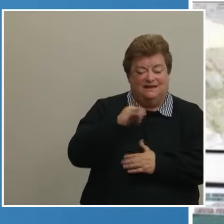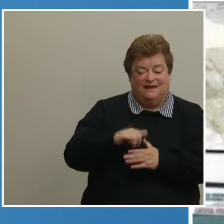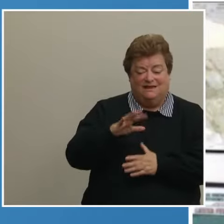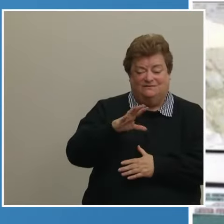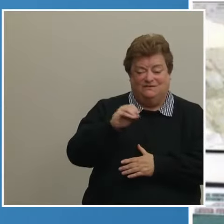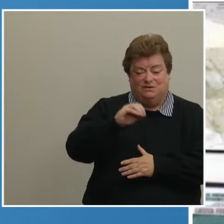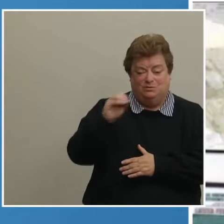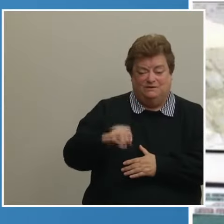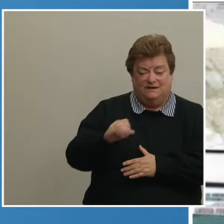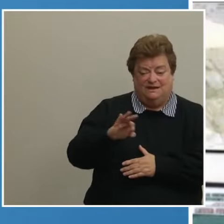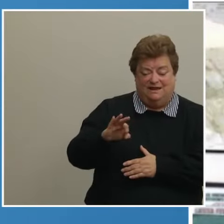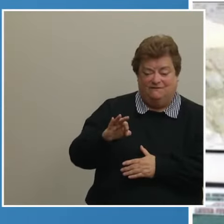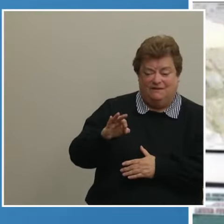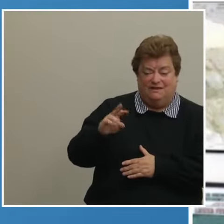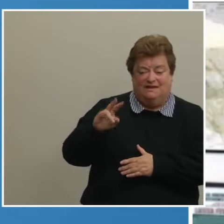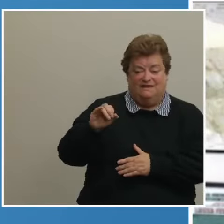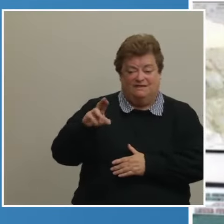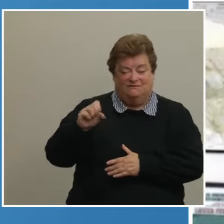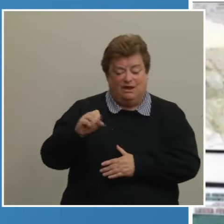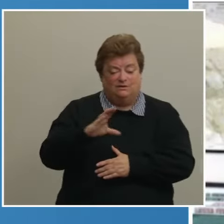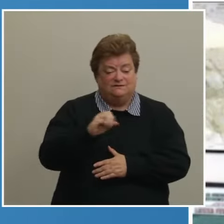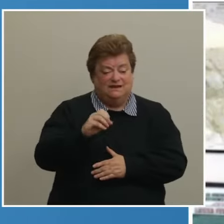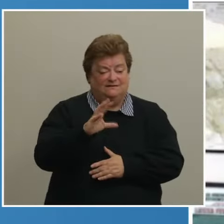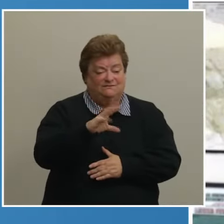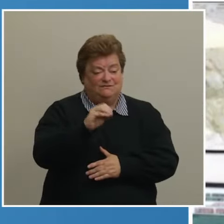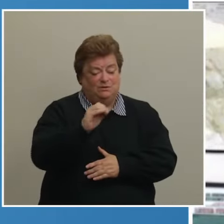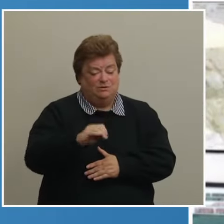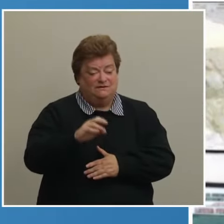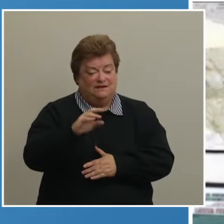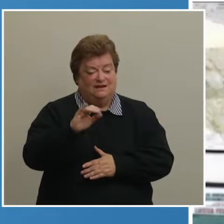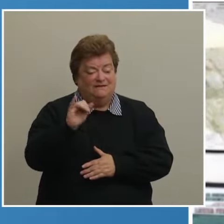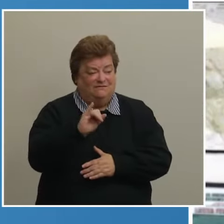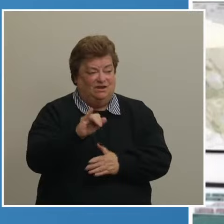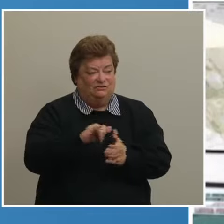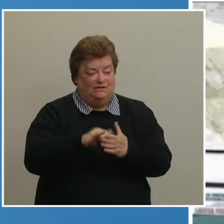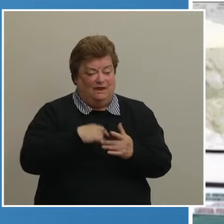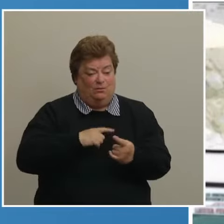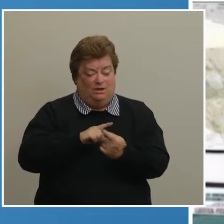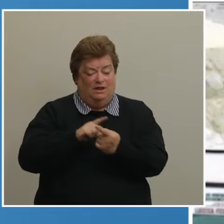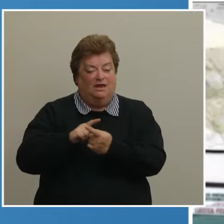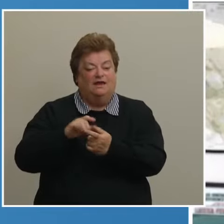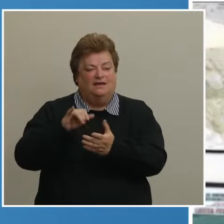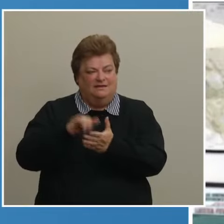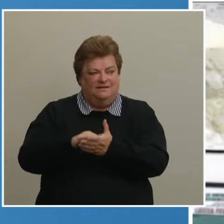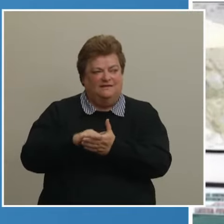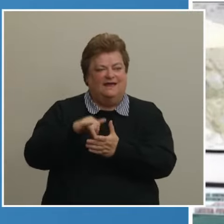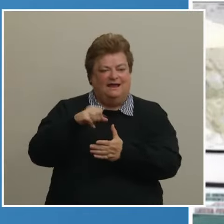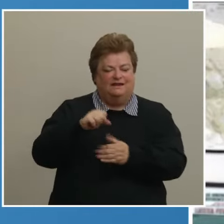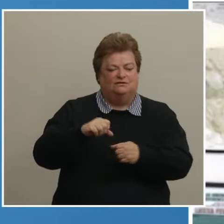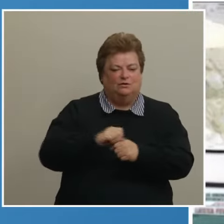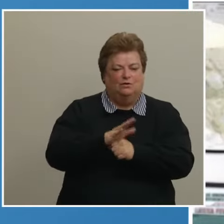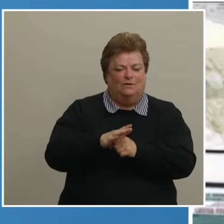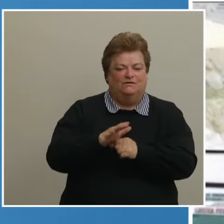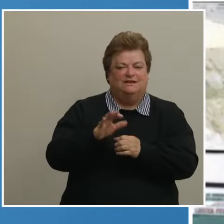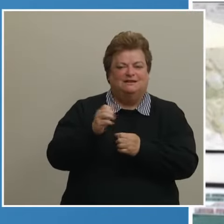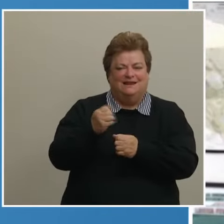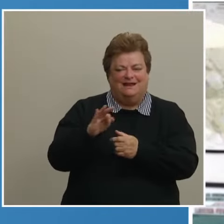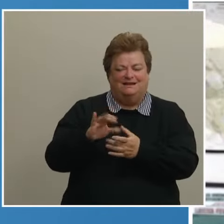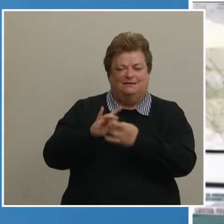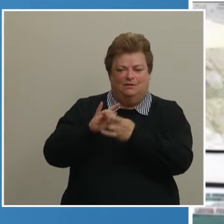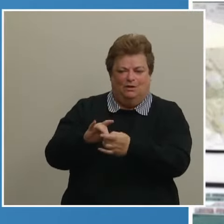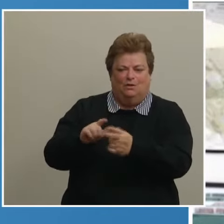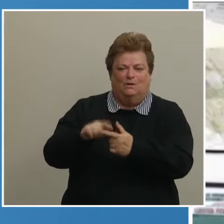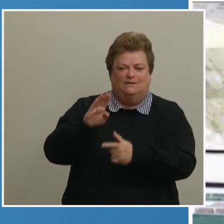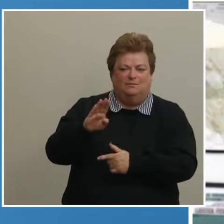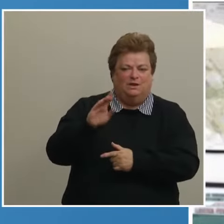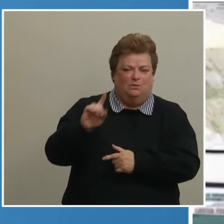of the viruses and 50% of the infections that we're now encountering are COVID-19 due to the B117